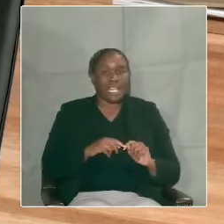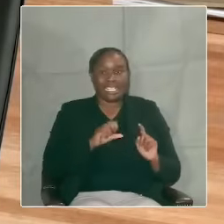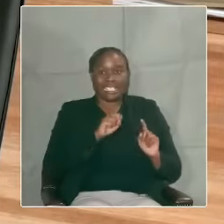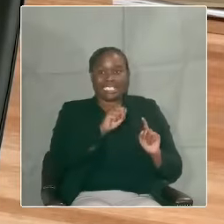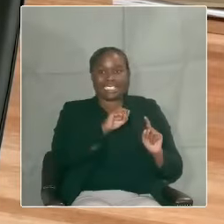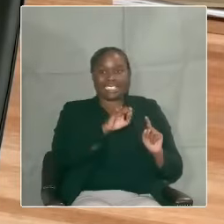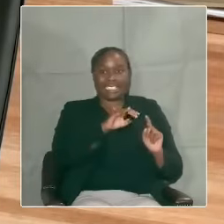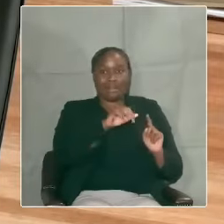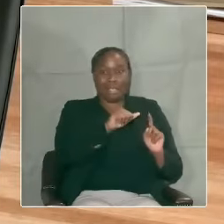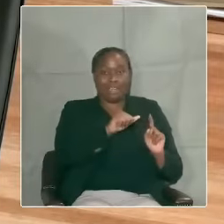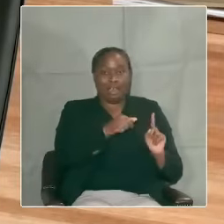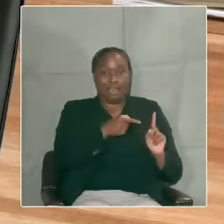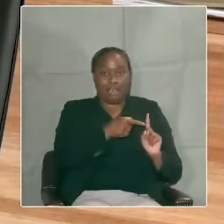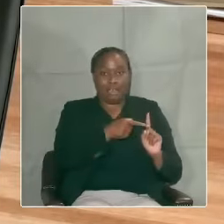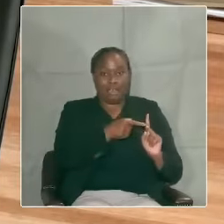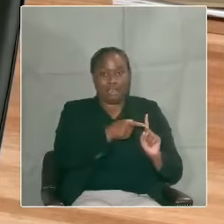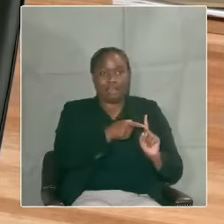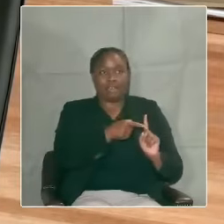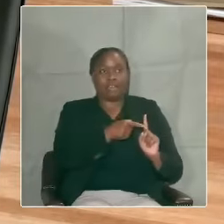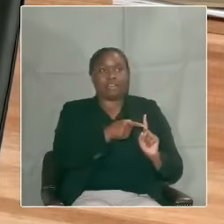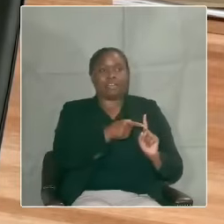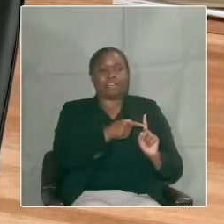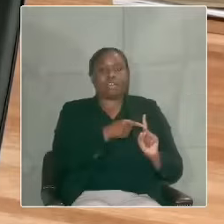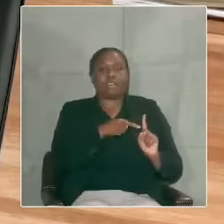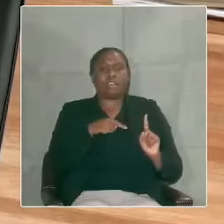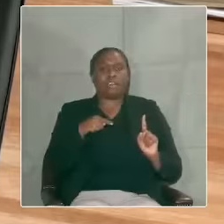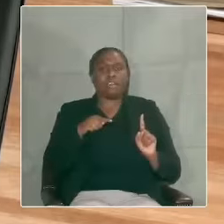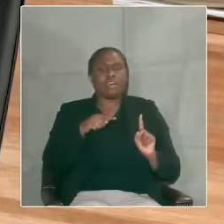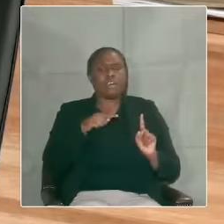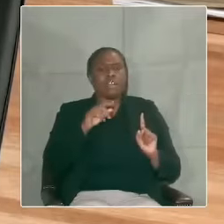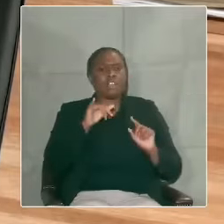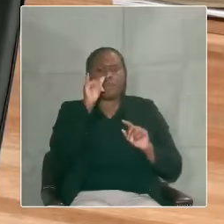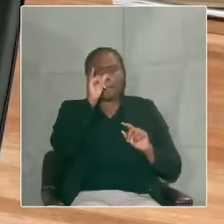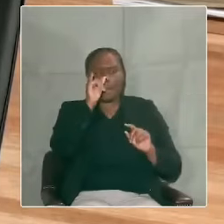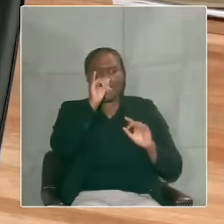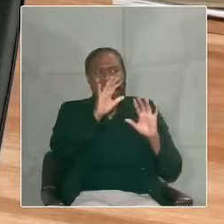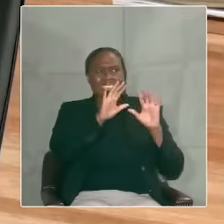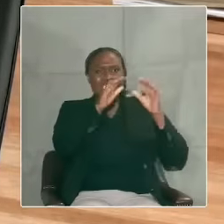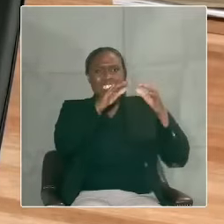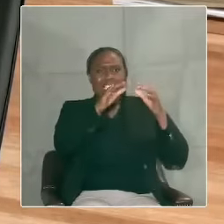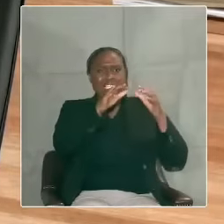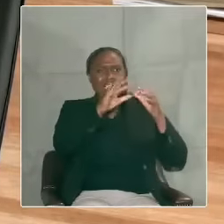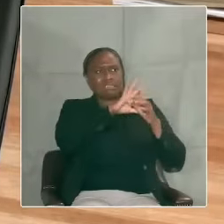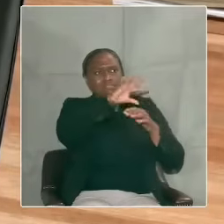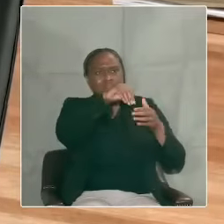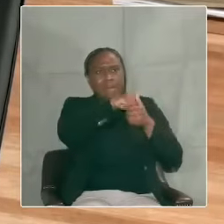Sibia or makes him involved and